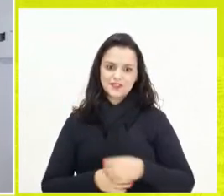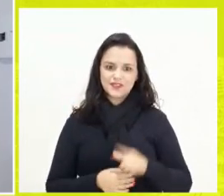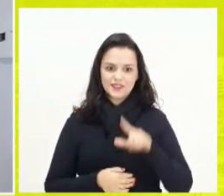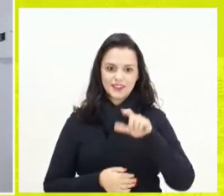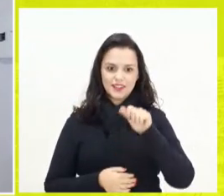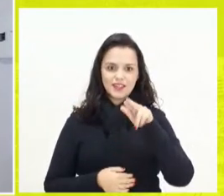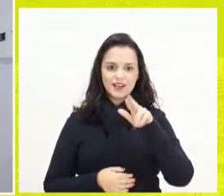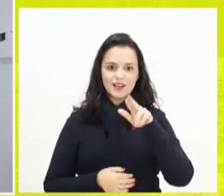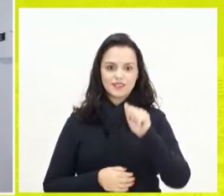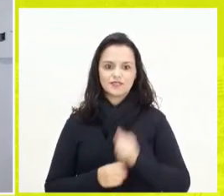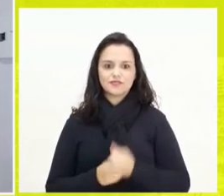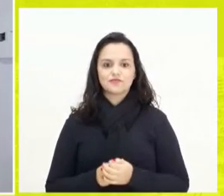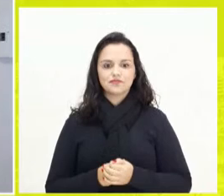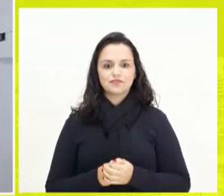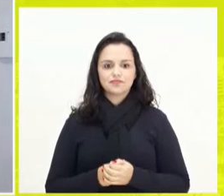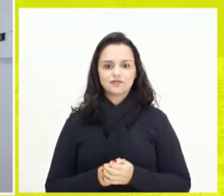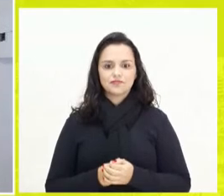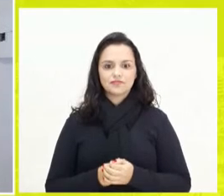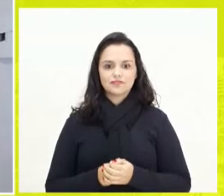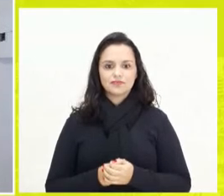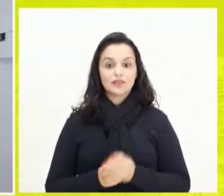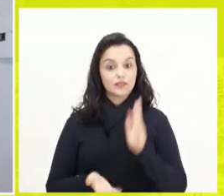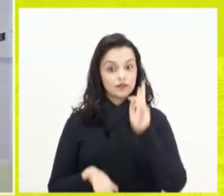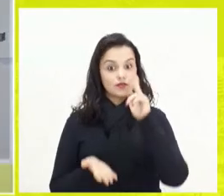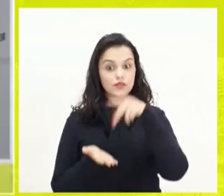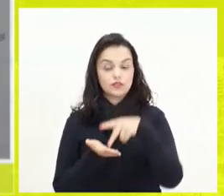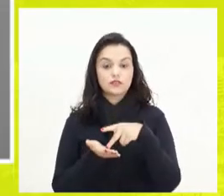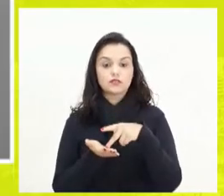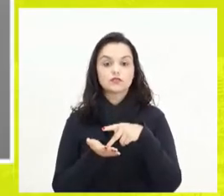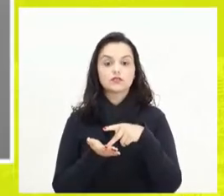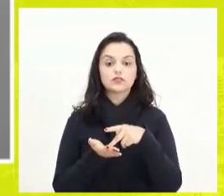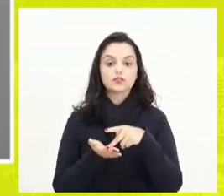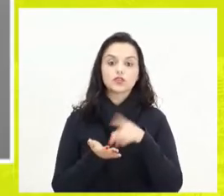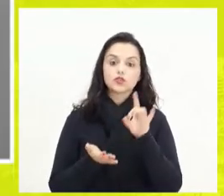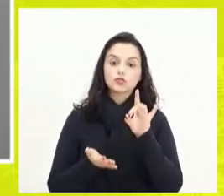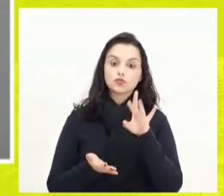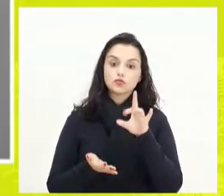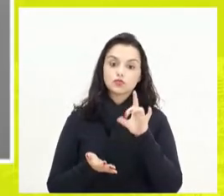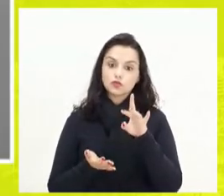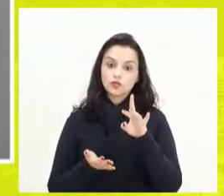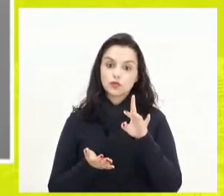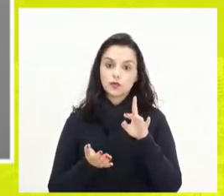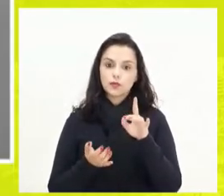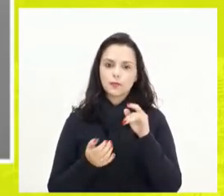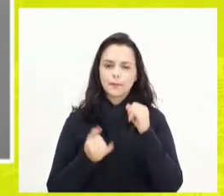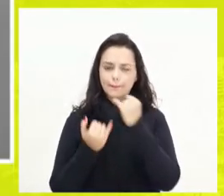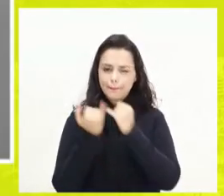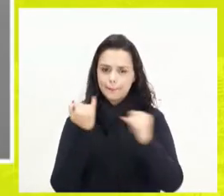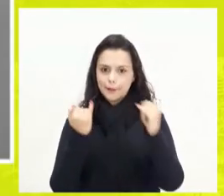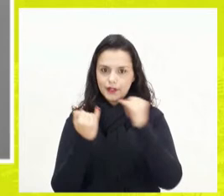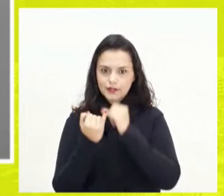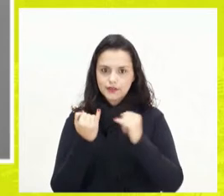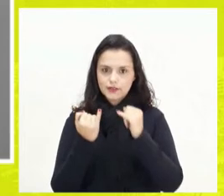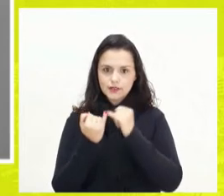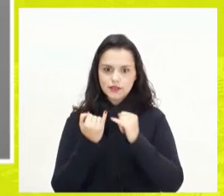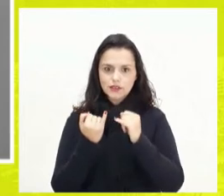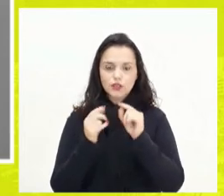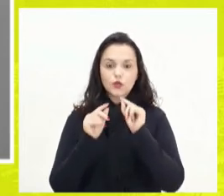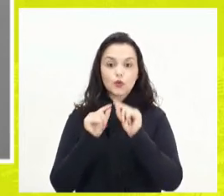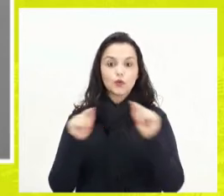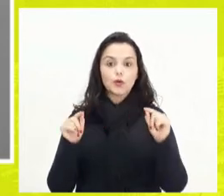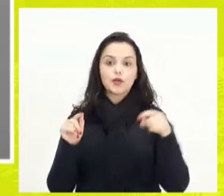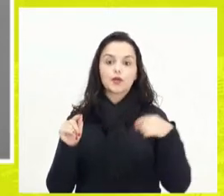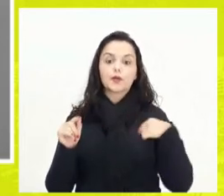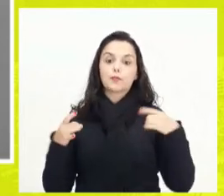question and in reality there's something that is not only similar to what